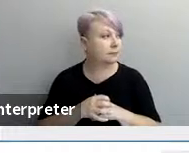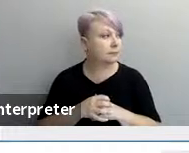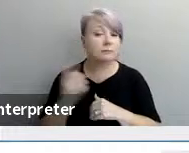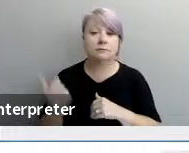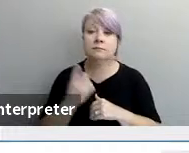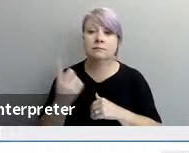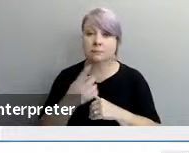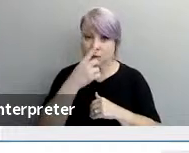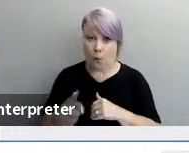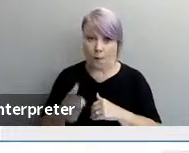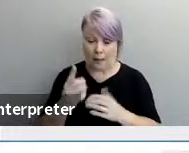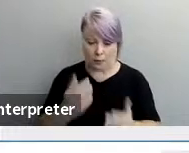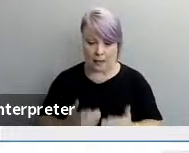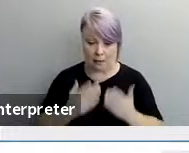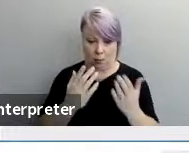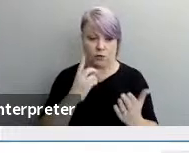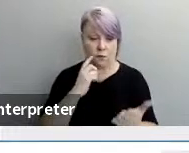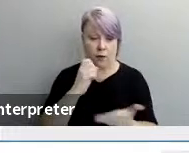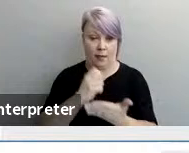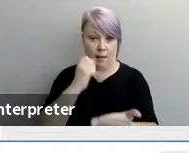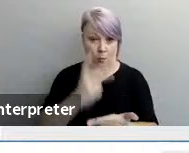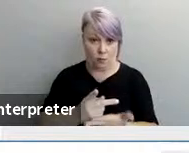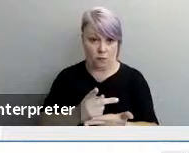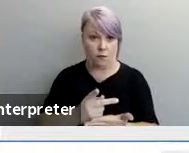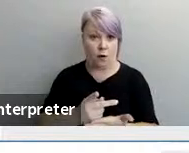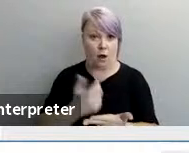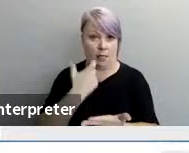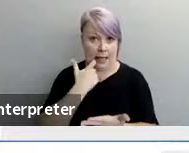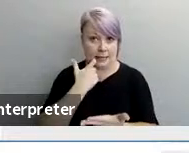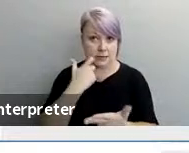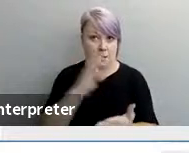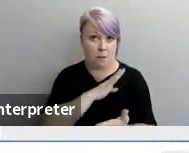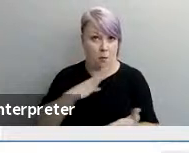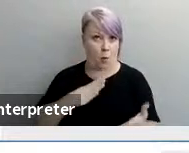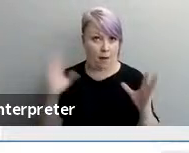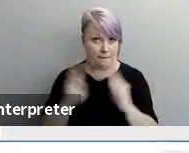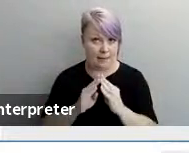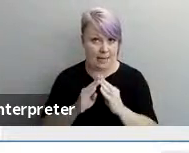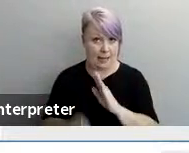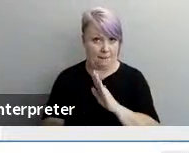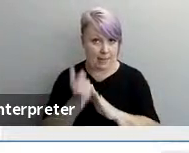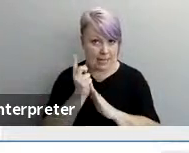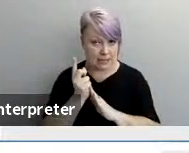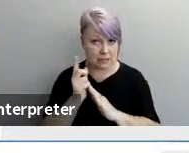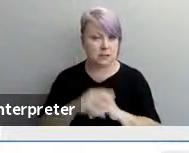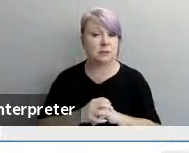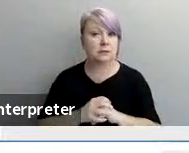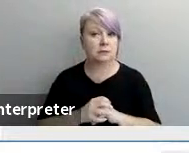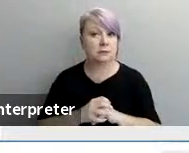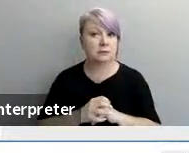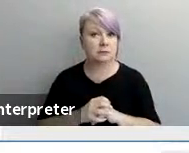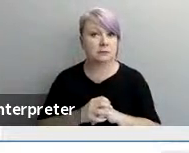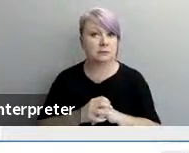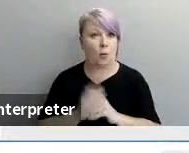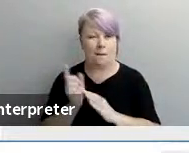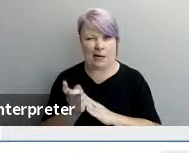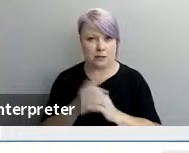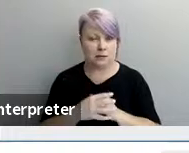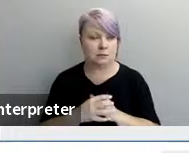Someone would like to make a motion for the approval of our last board meeting minutes.